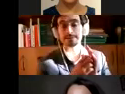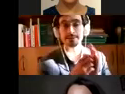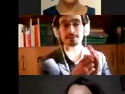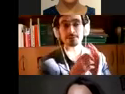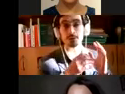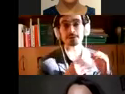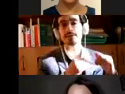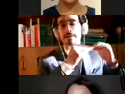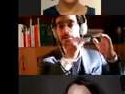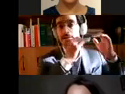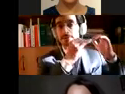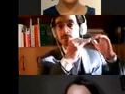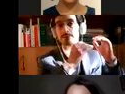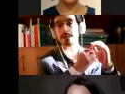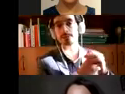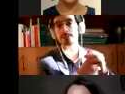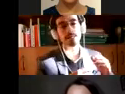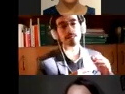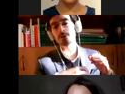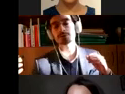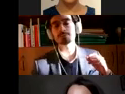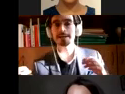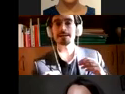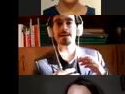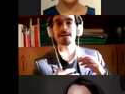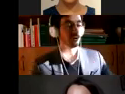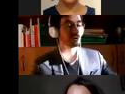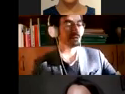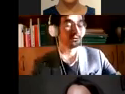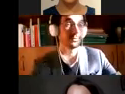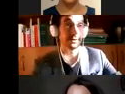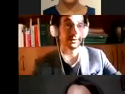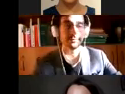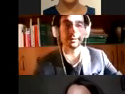against these roads that are elevated to the ground and goes back and